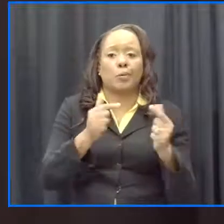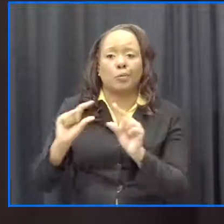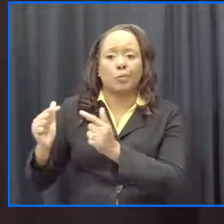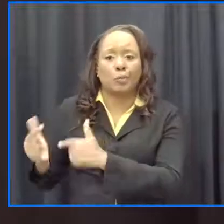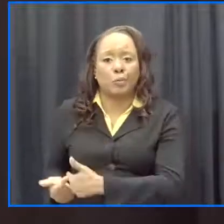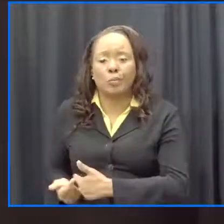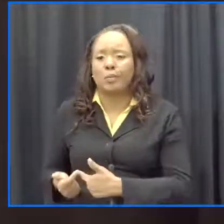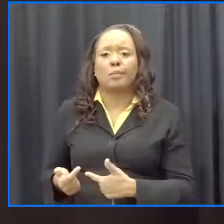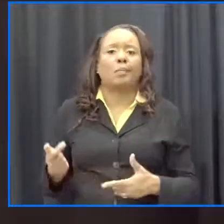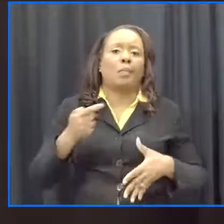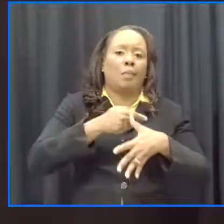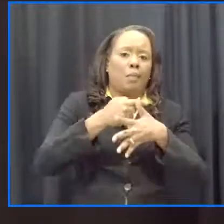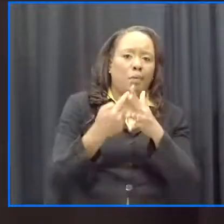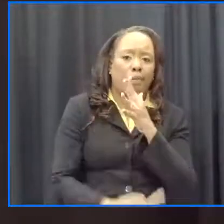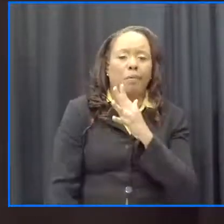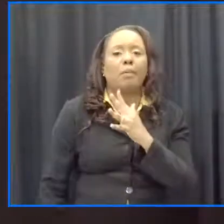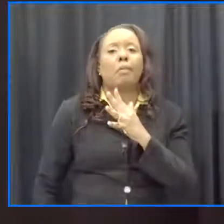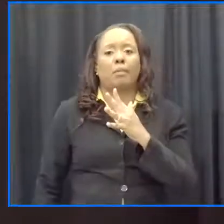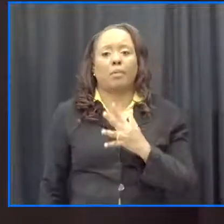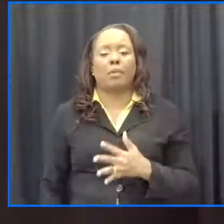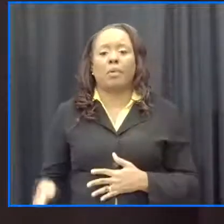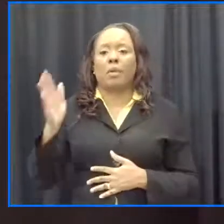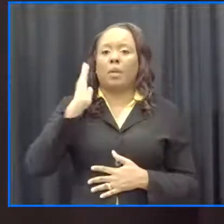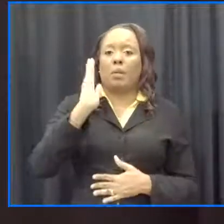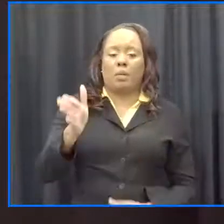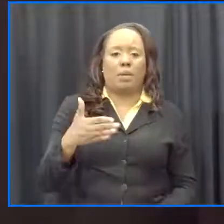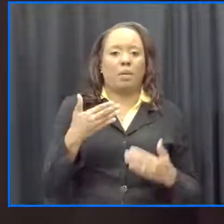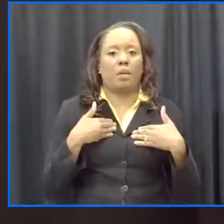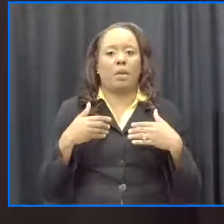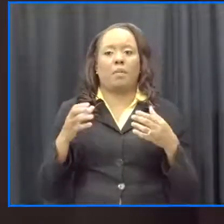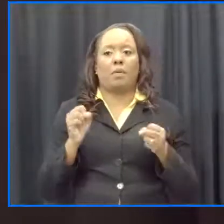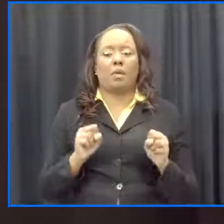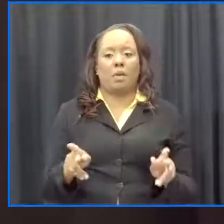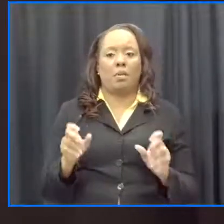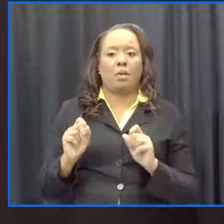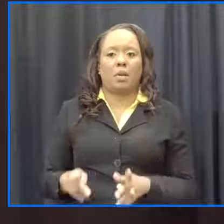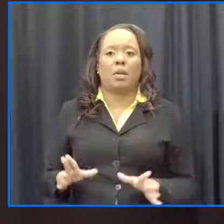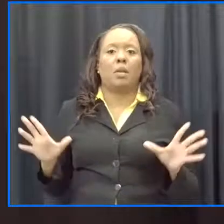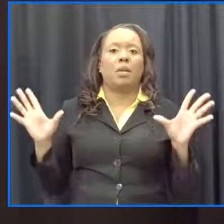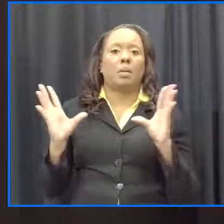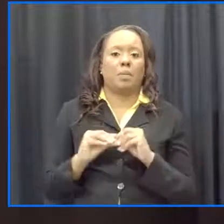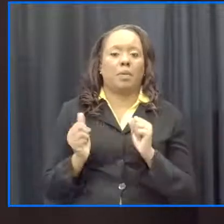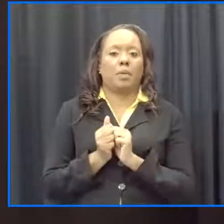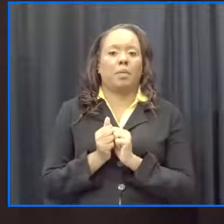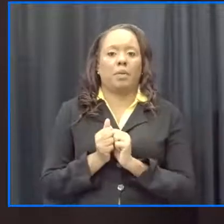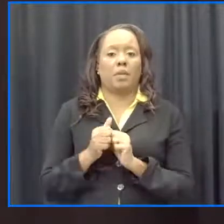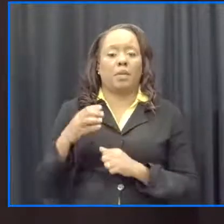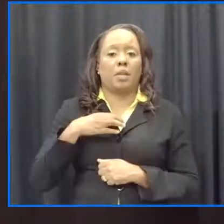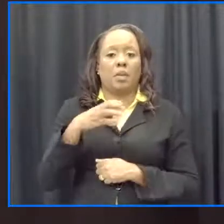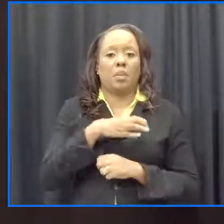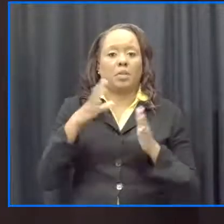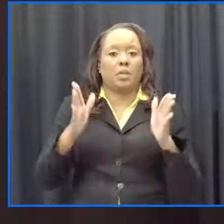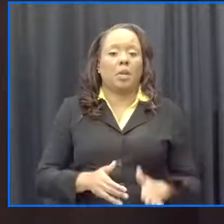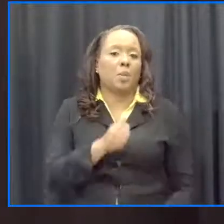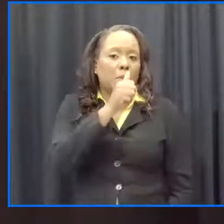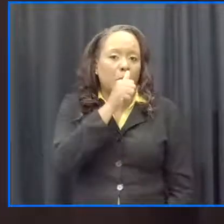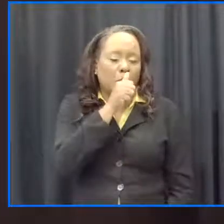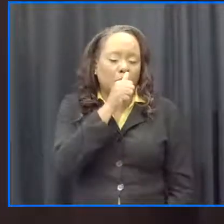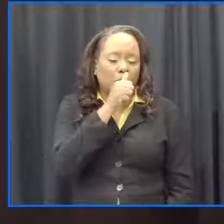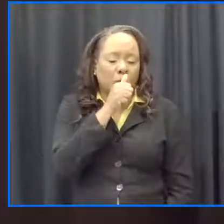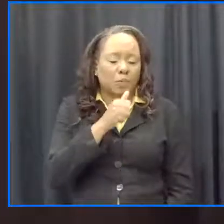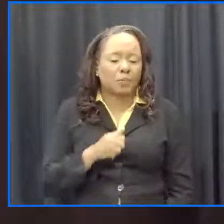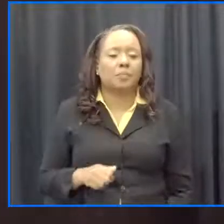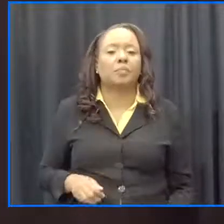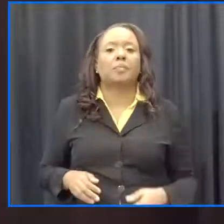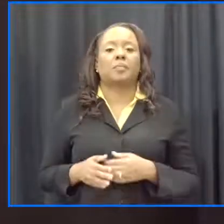other NGOs will be afforded an opportunity to meet privately with the Commission. A